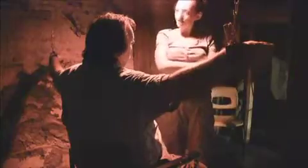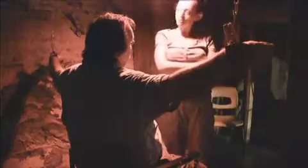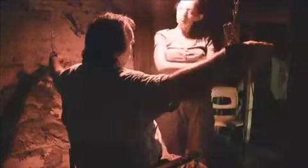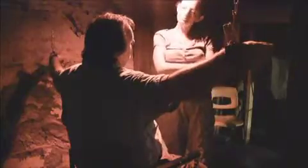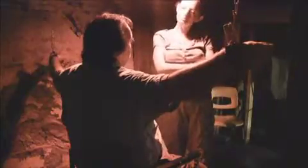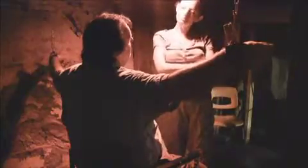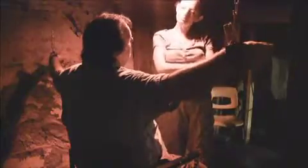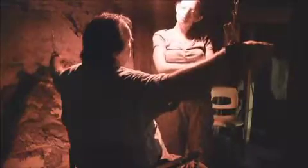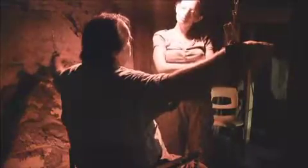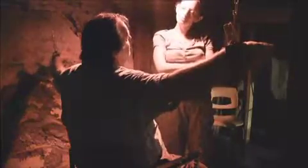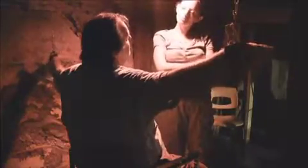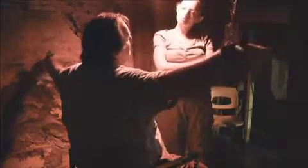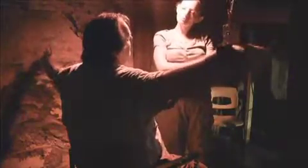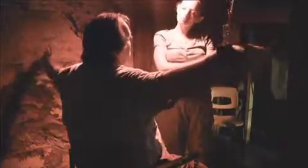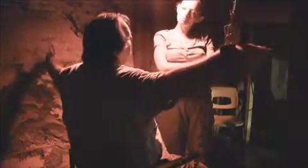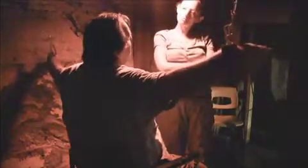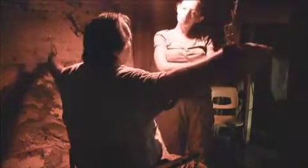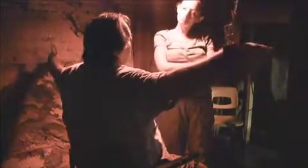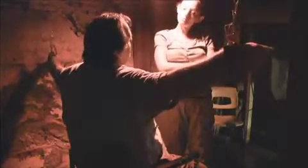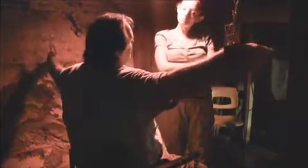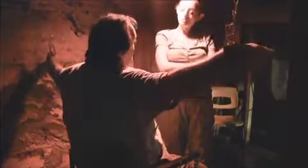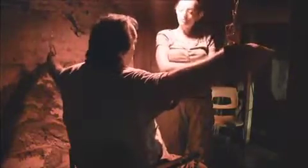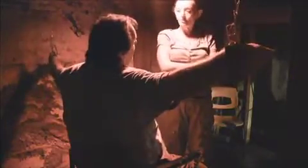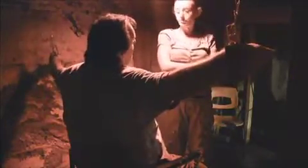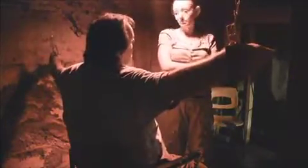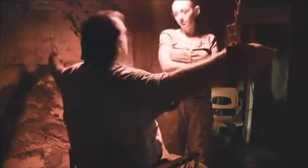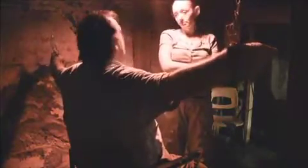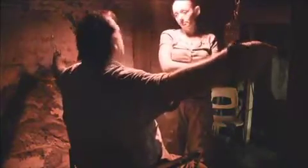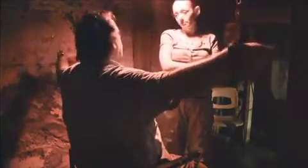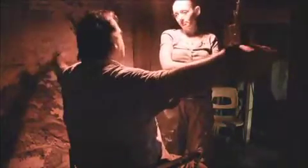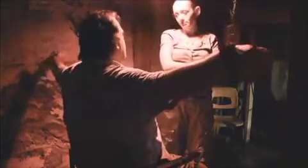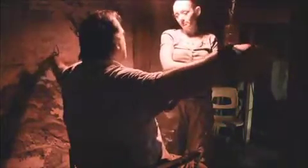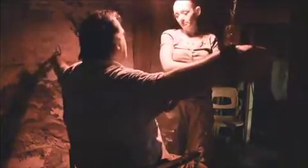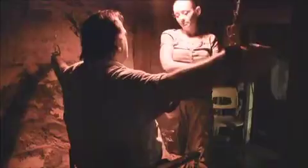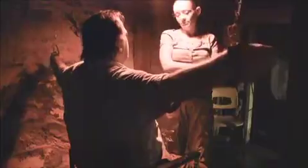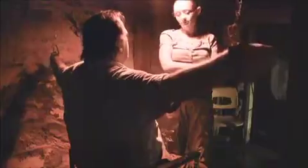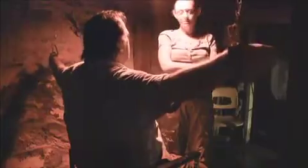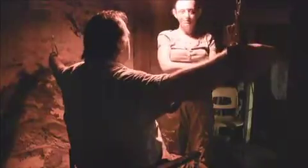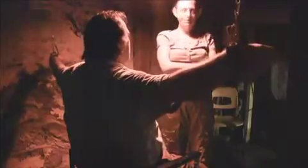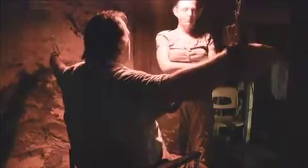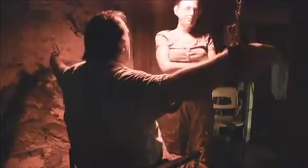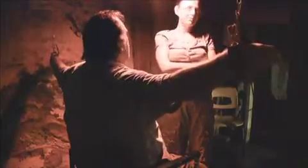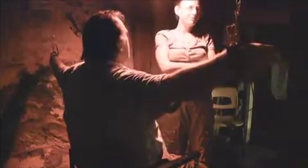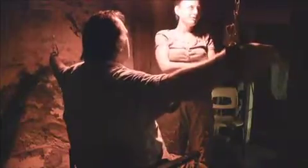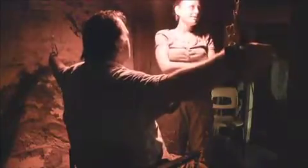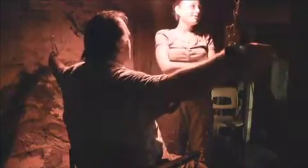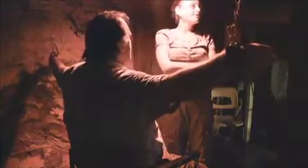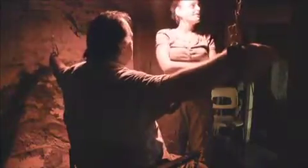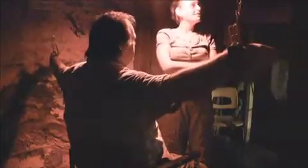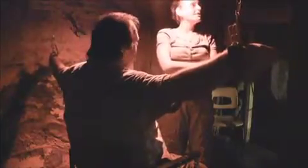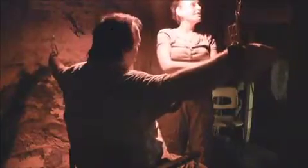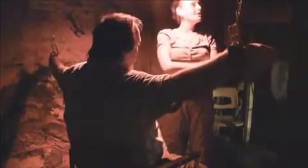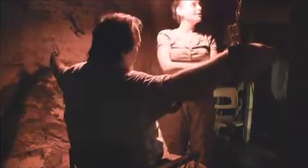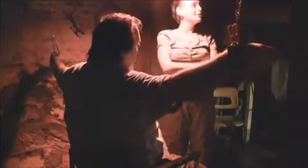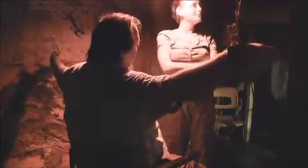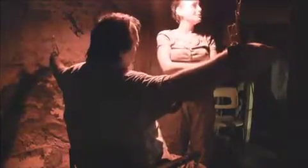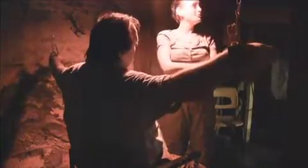atheistic? Guess you'd say I'm spiritual. I don't really prescribe to any current organized